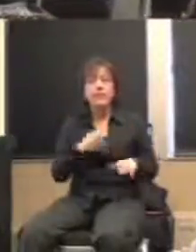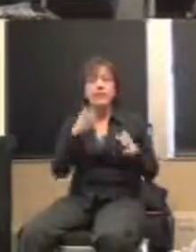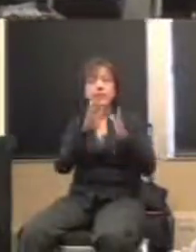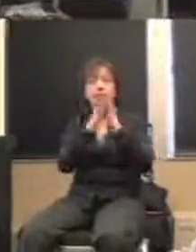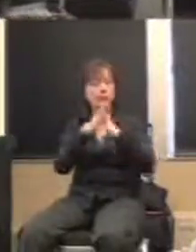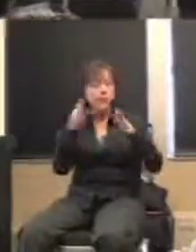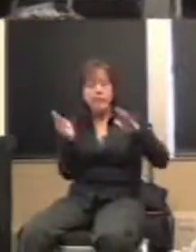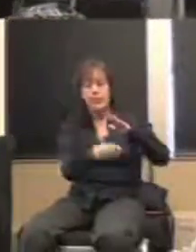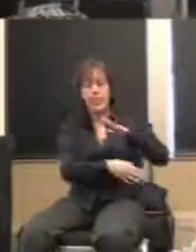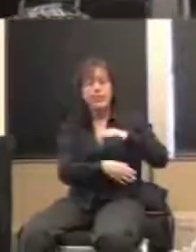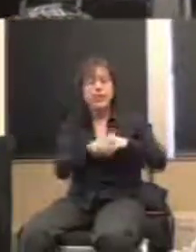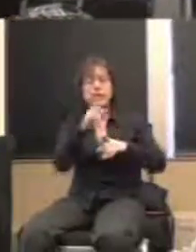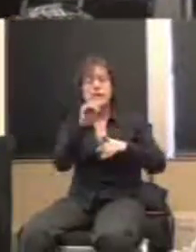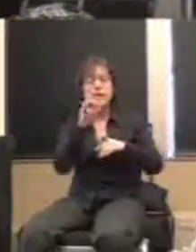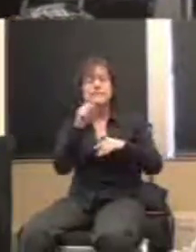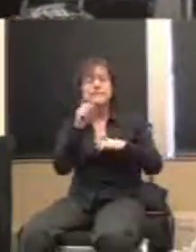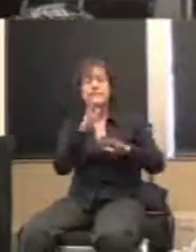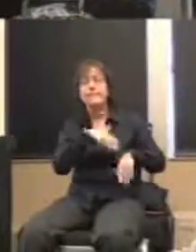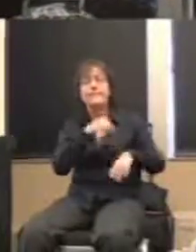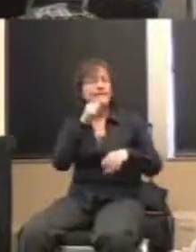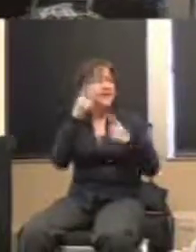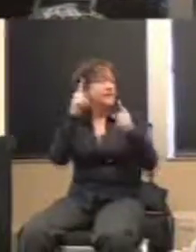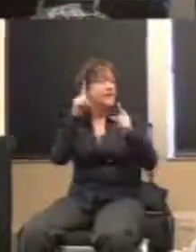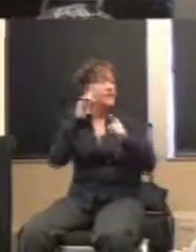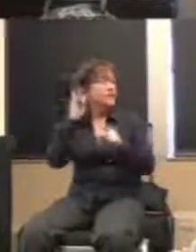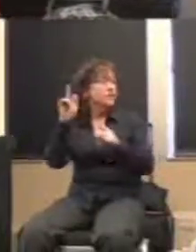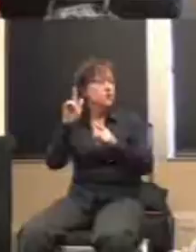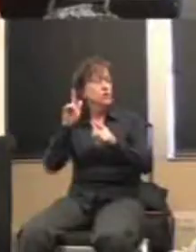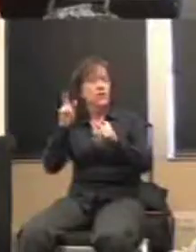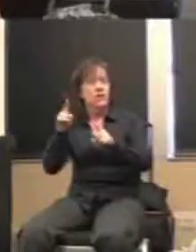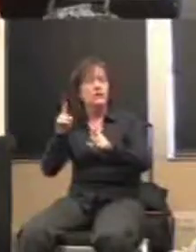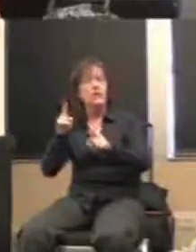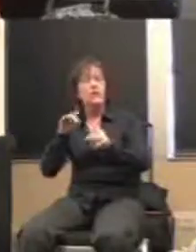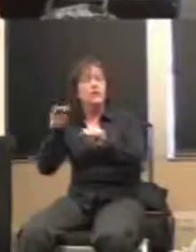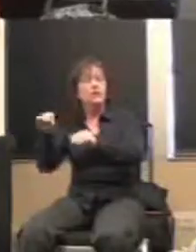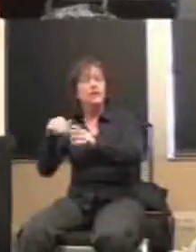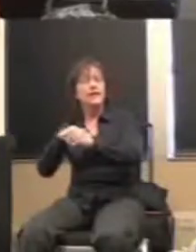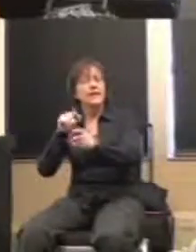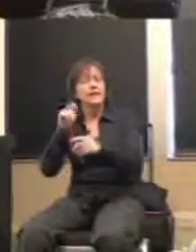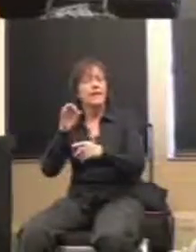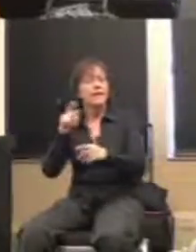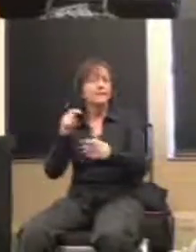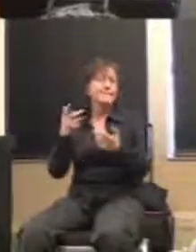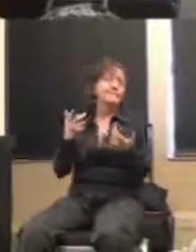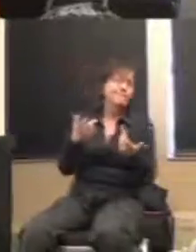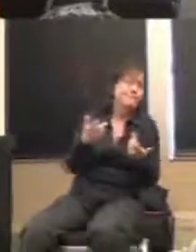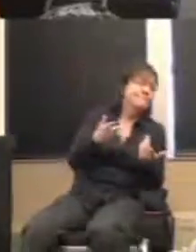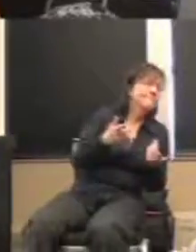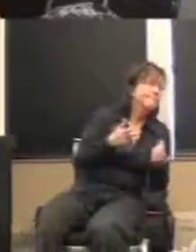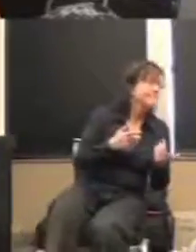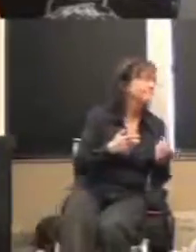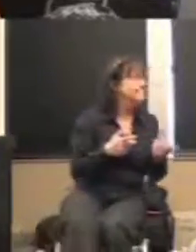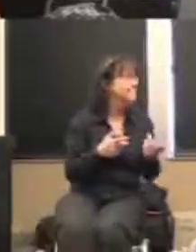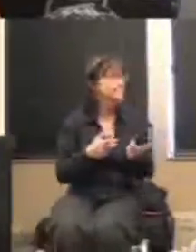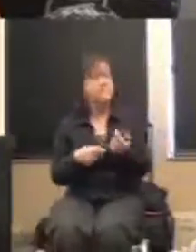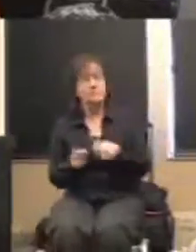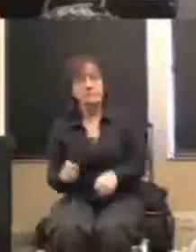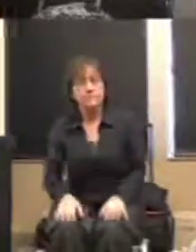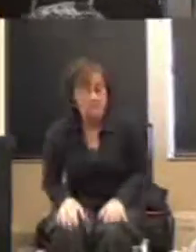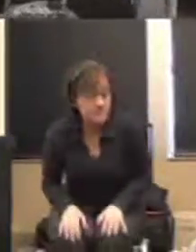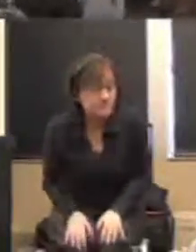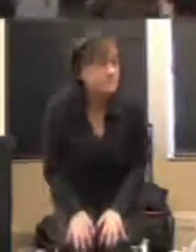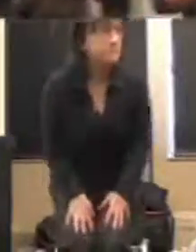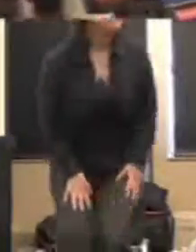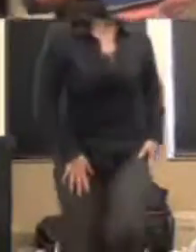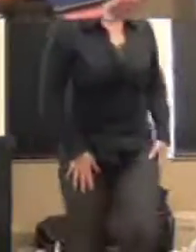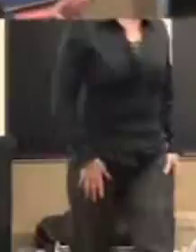And so it's not necessarily an effective tool when it's being put in a closet. And you all are familiar with that. That's no different than